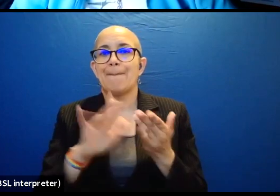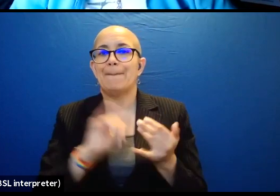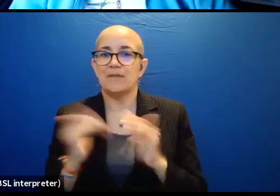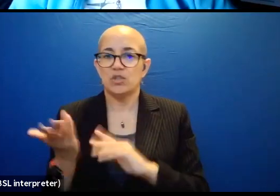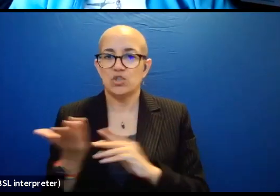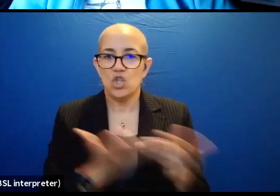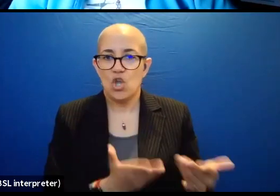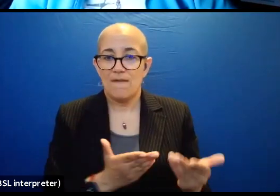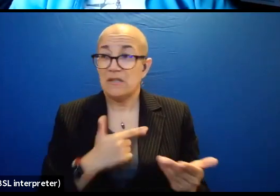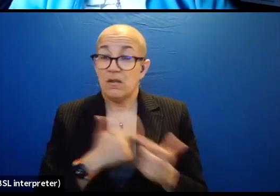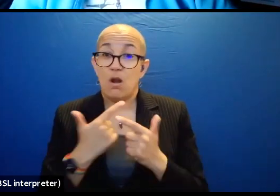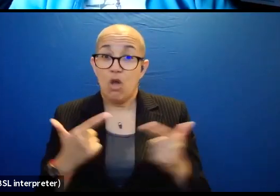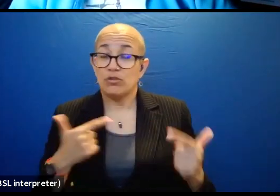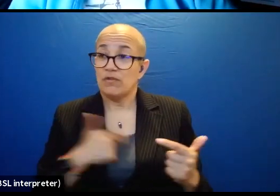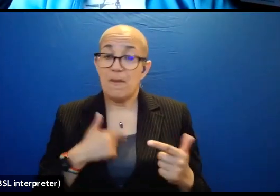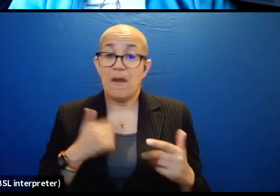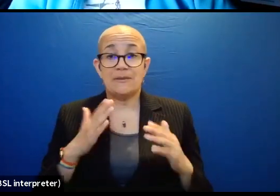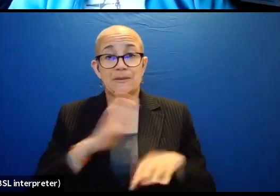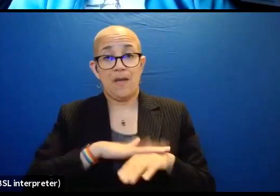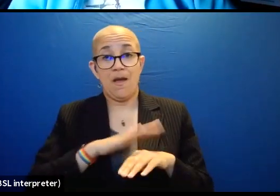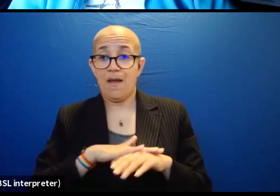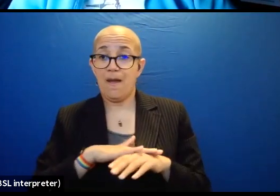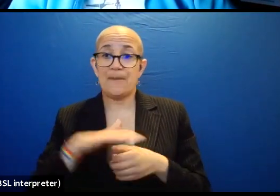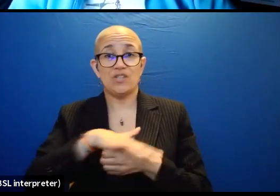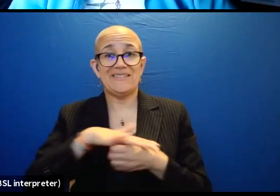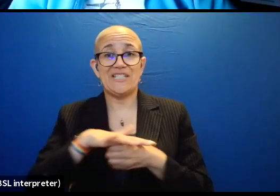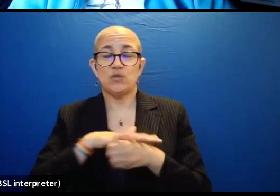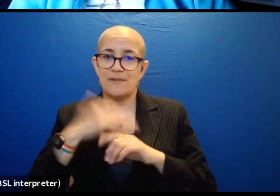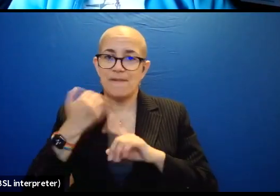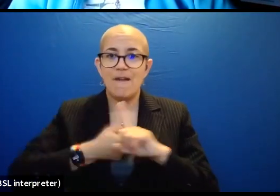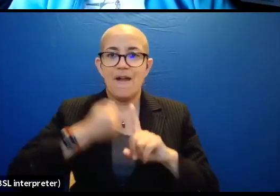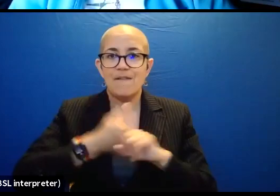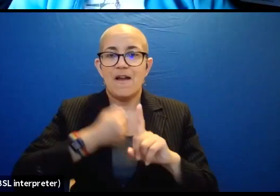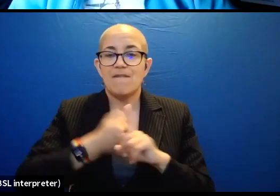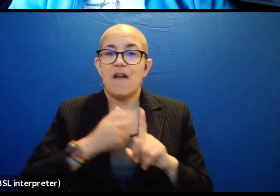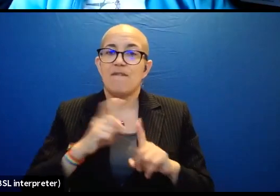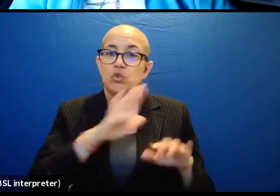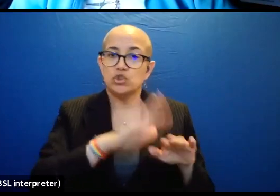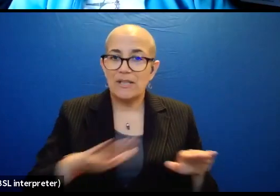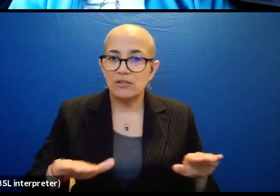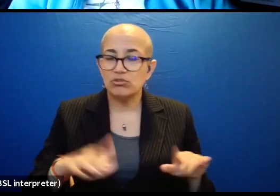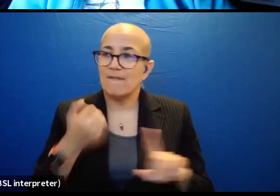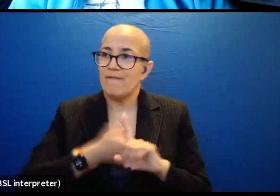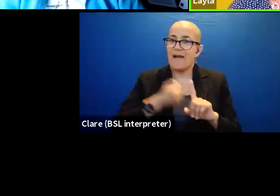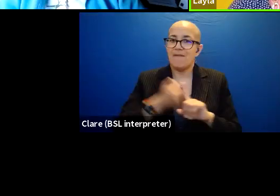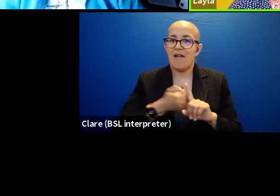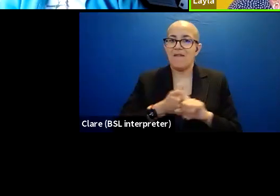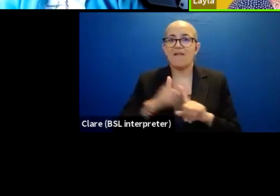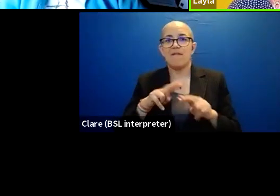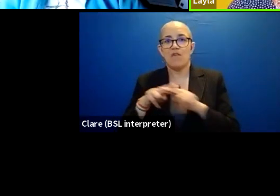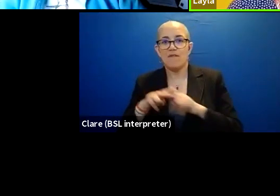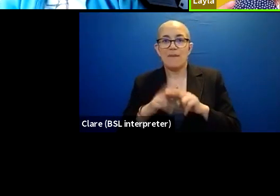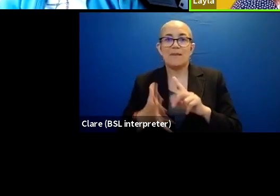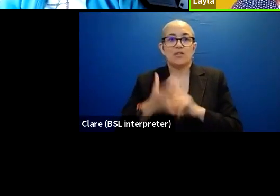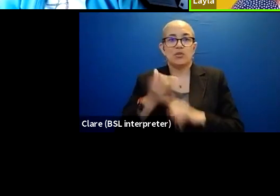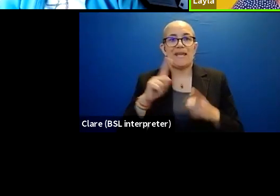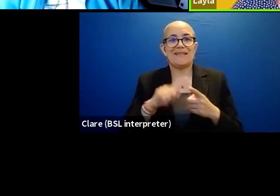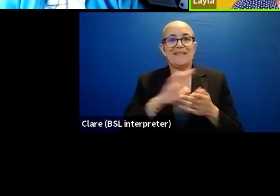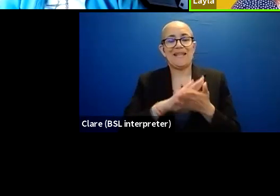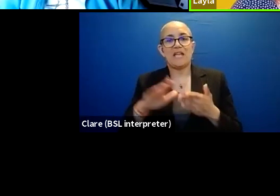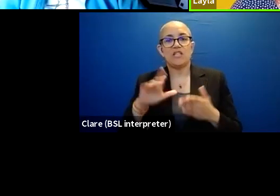much of my constituency office time fighting on behalf of children and families to get those EHCPs. But what I